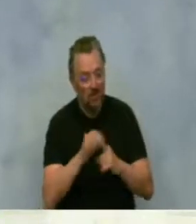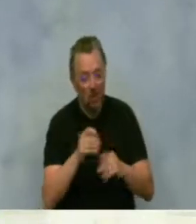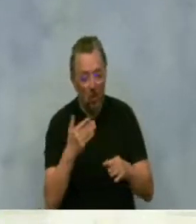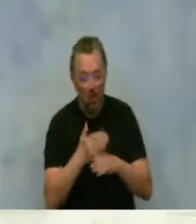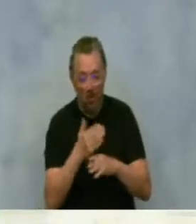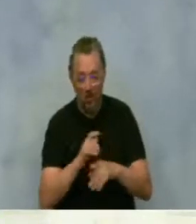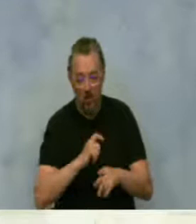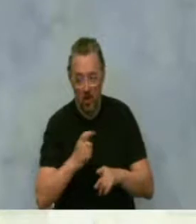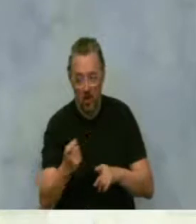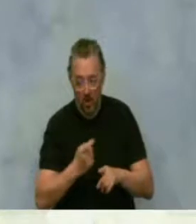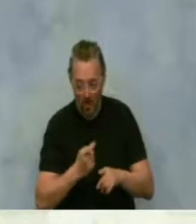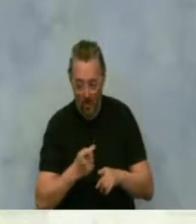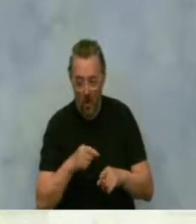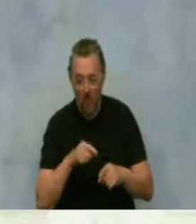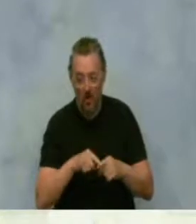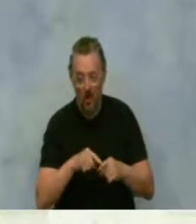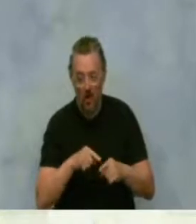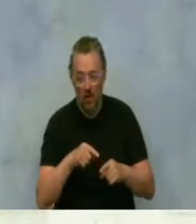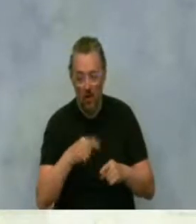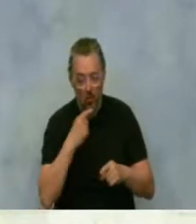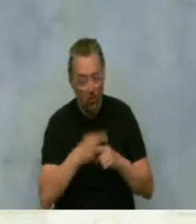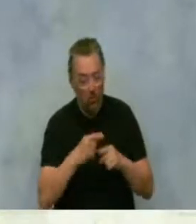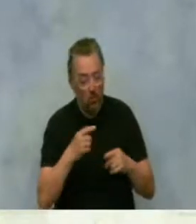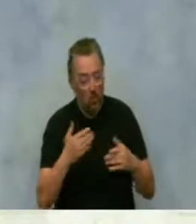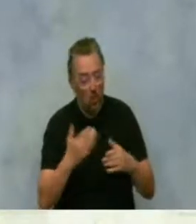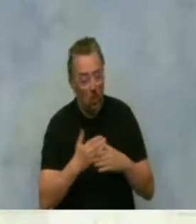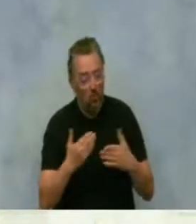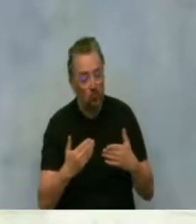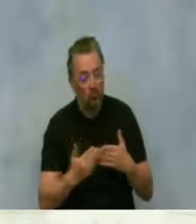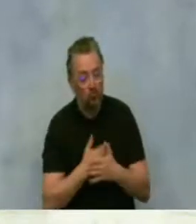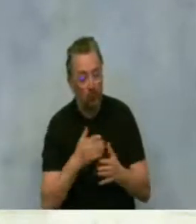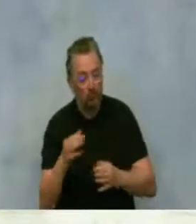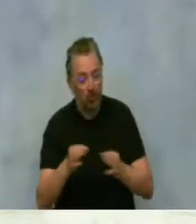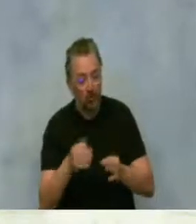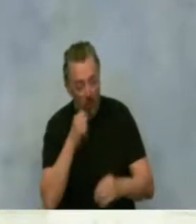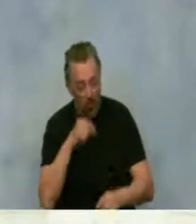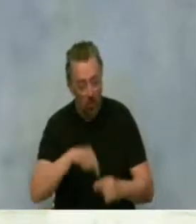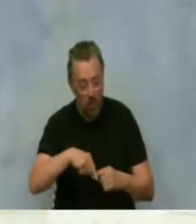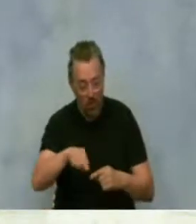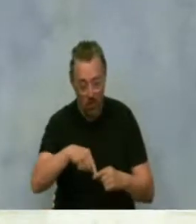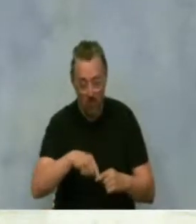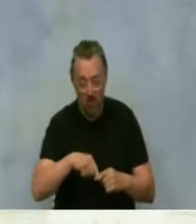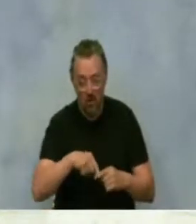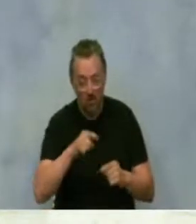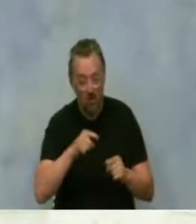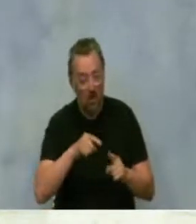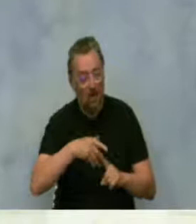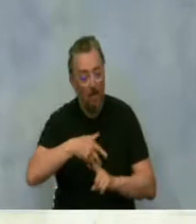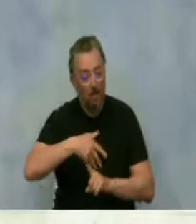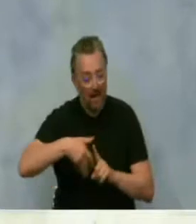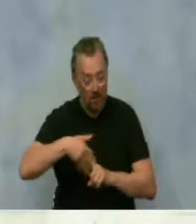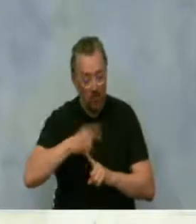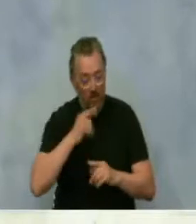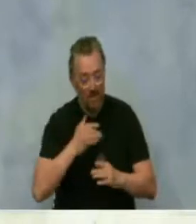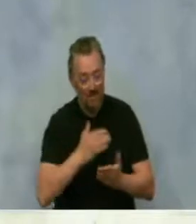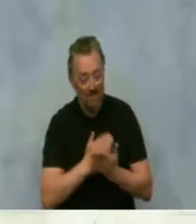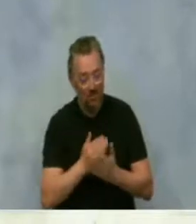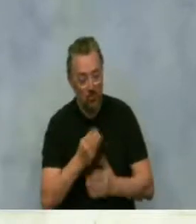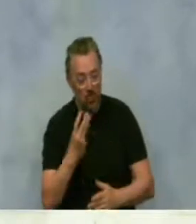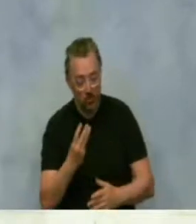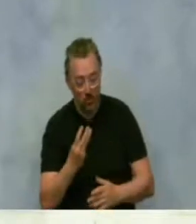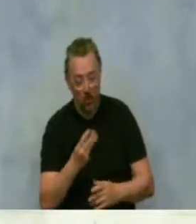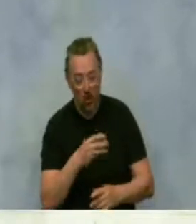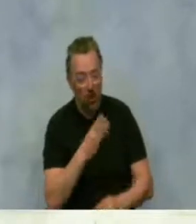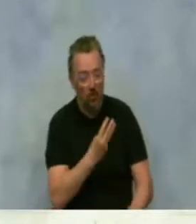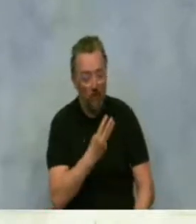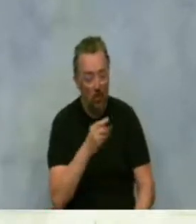to develop a new strategy, which is very much in the horizon for us. Moving to the background, at section 3, 3.1 and